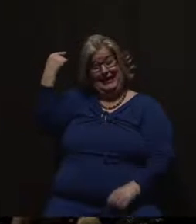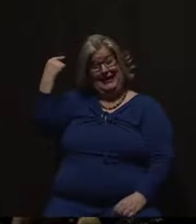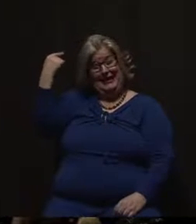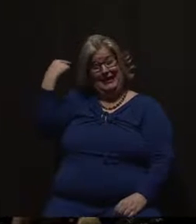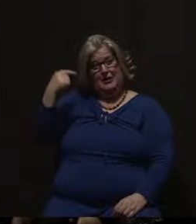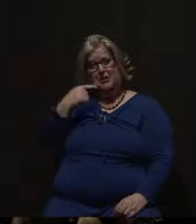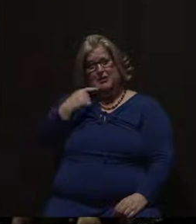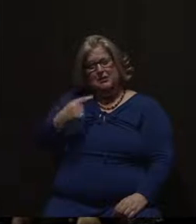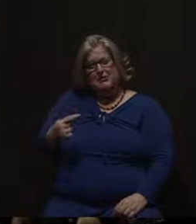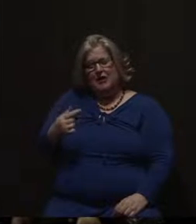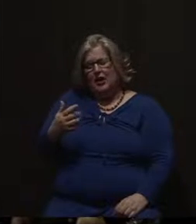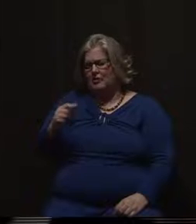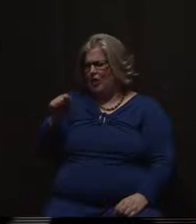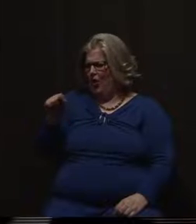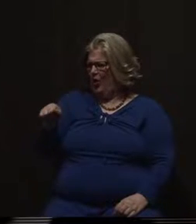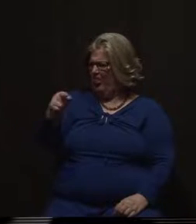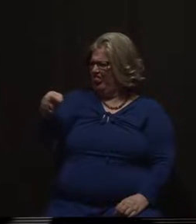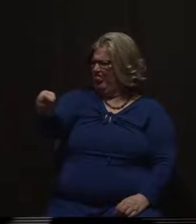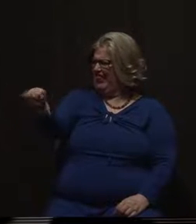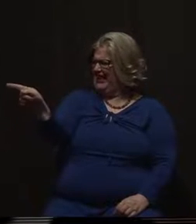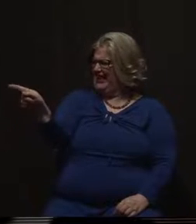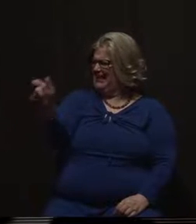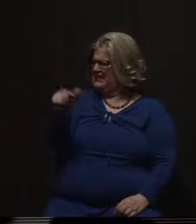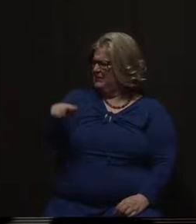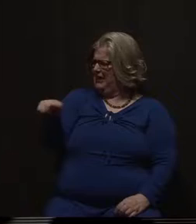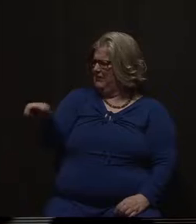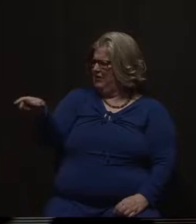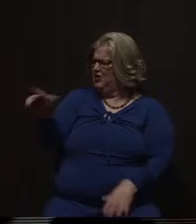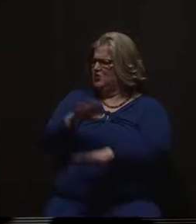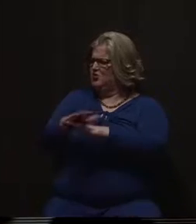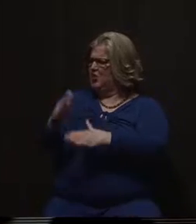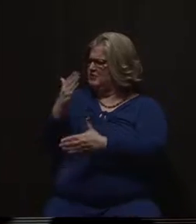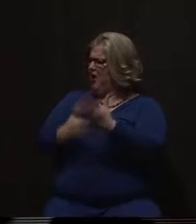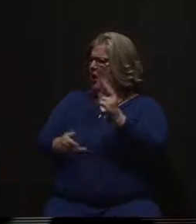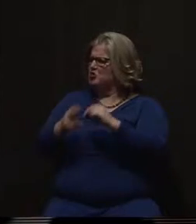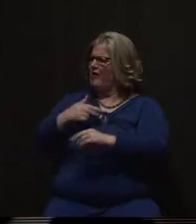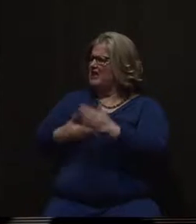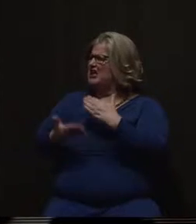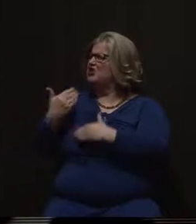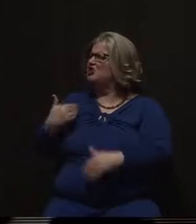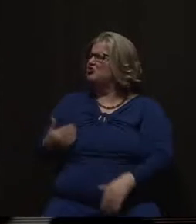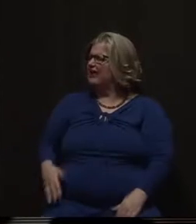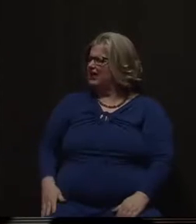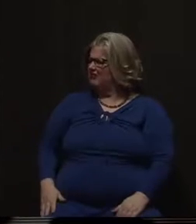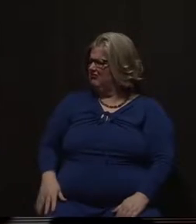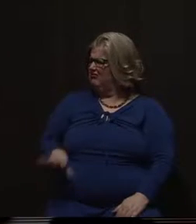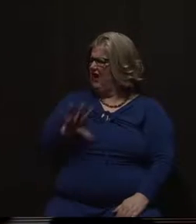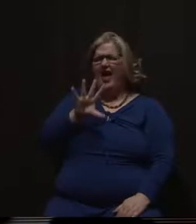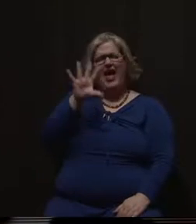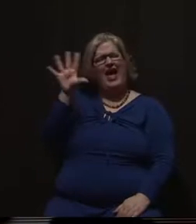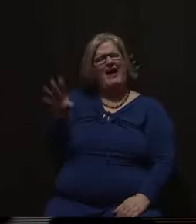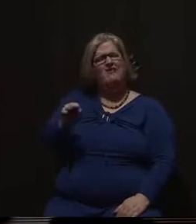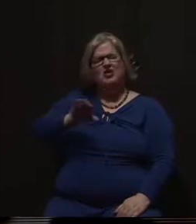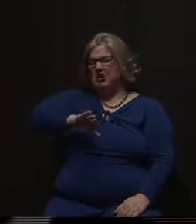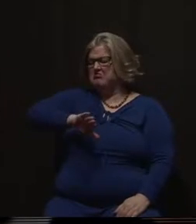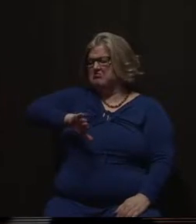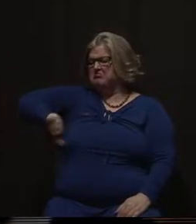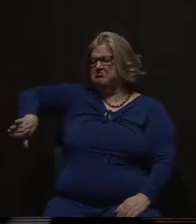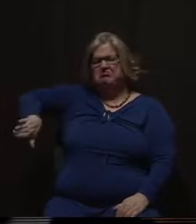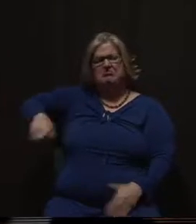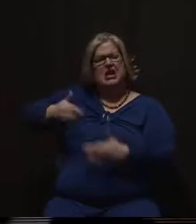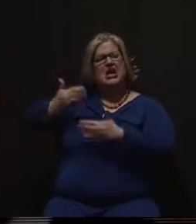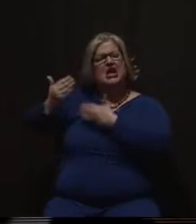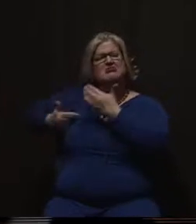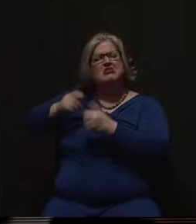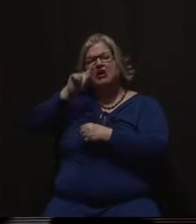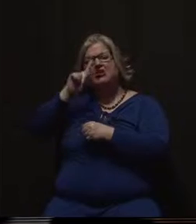And so he had said, oh, there are these people, and they're not part of history. So Africa is a country outside of history, and so they cannot